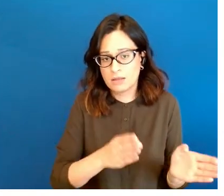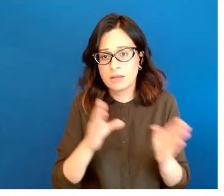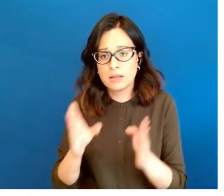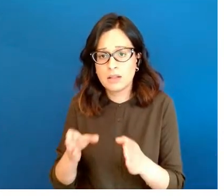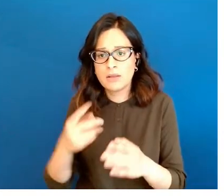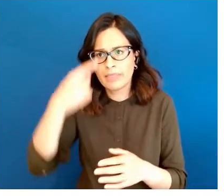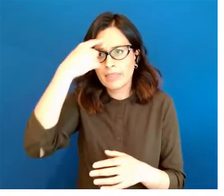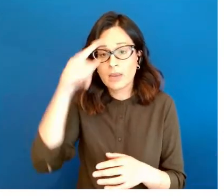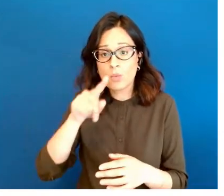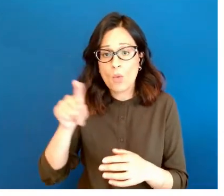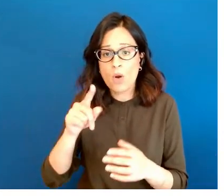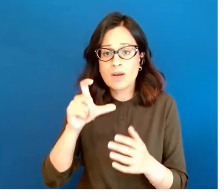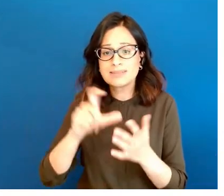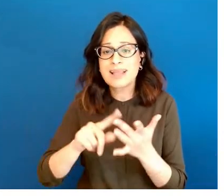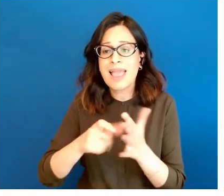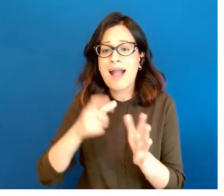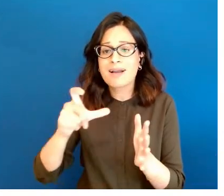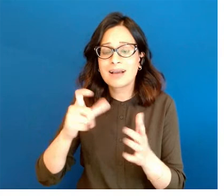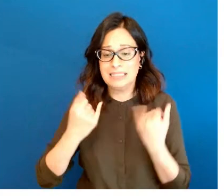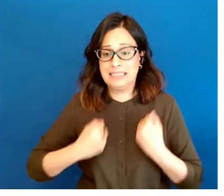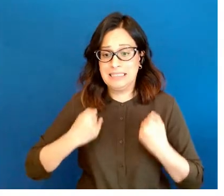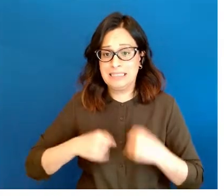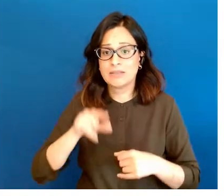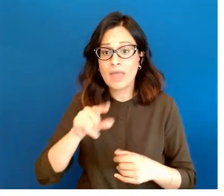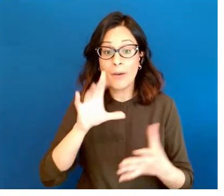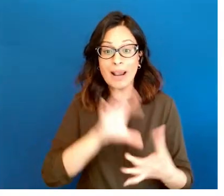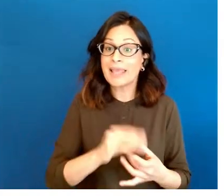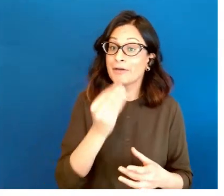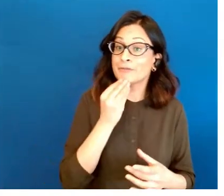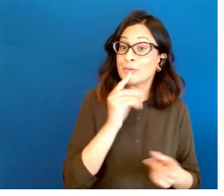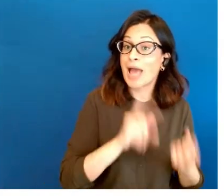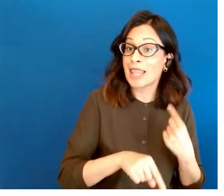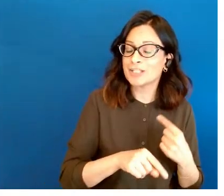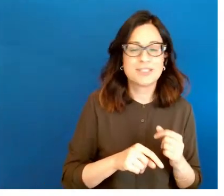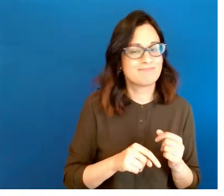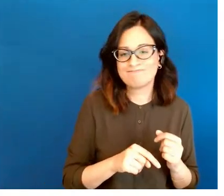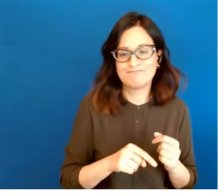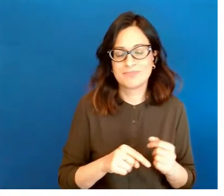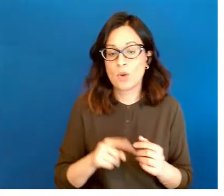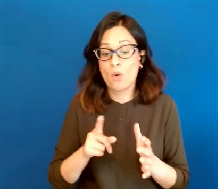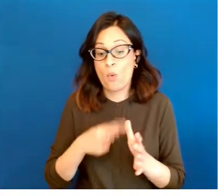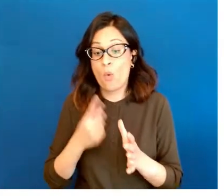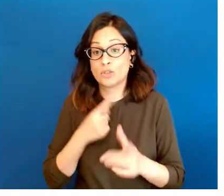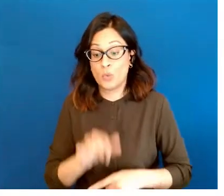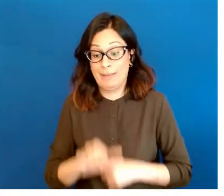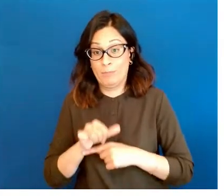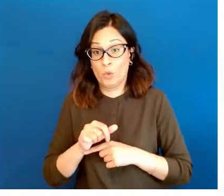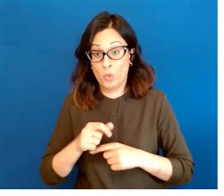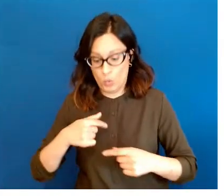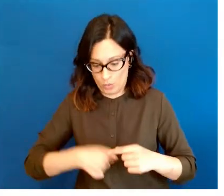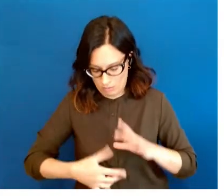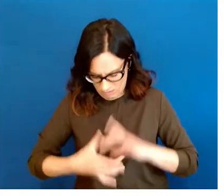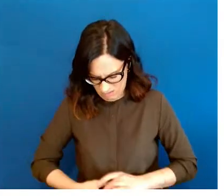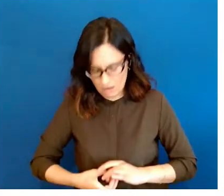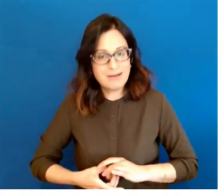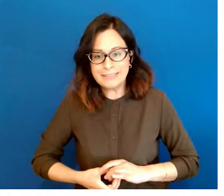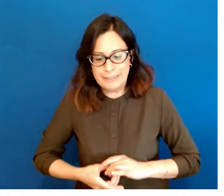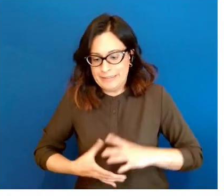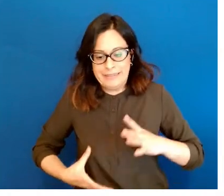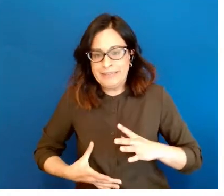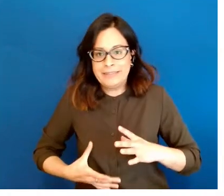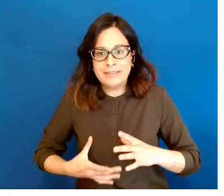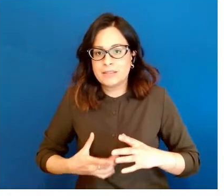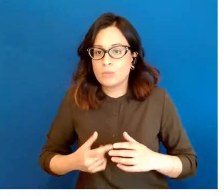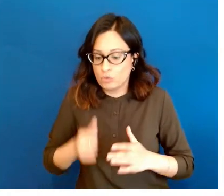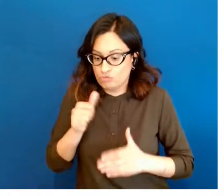celiac disease, which is thought of as a food allergy, actually it's an autoimmune condition which is induced or triggered by